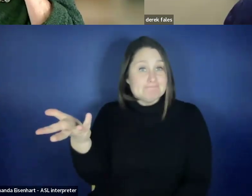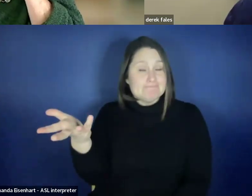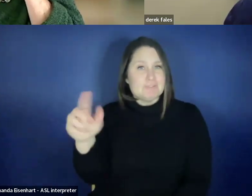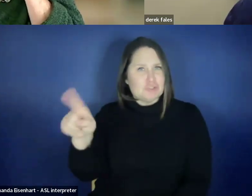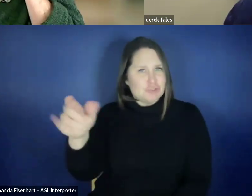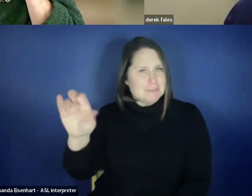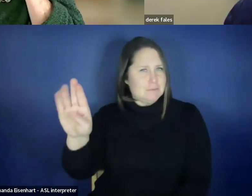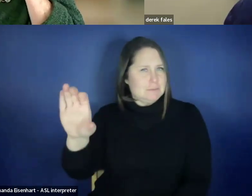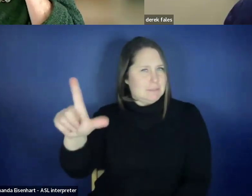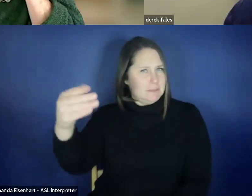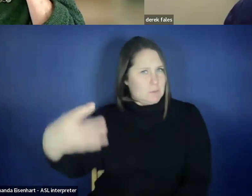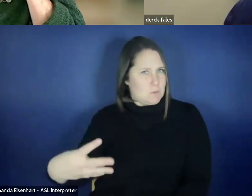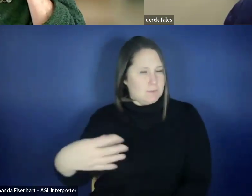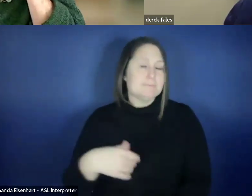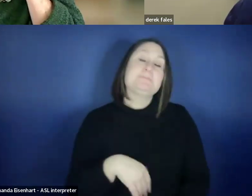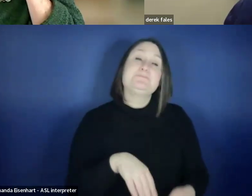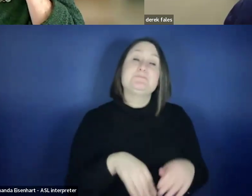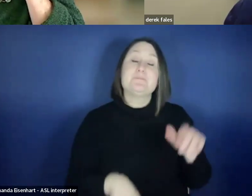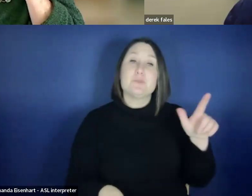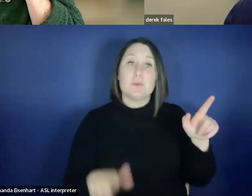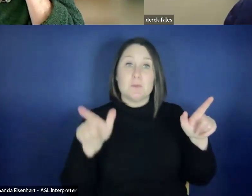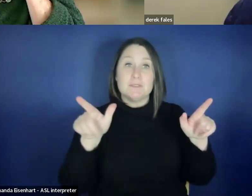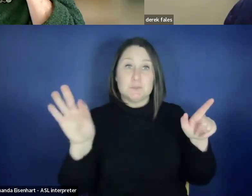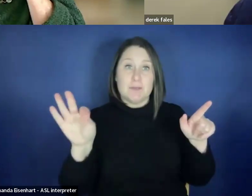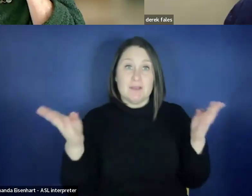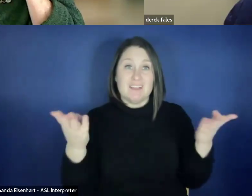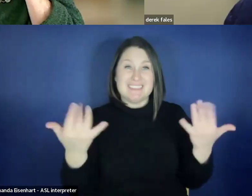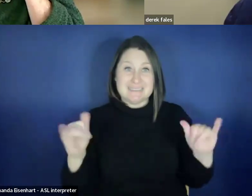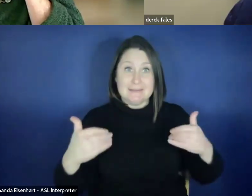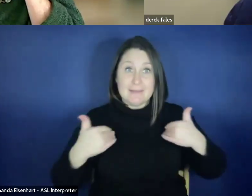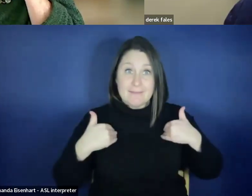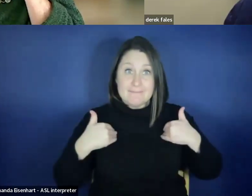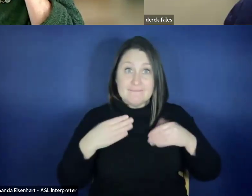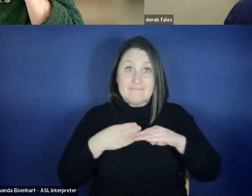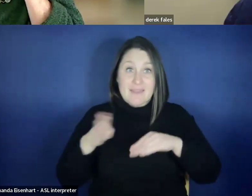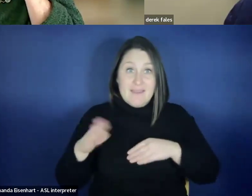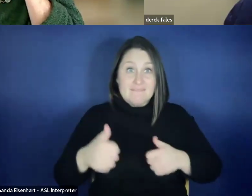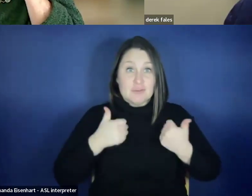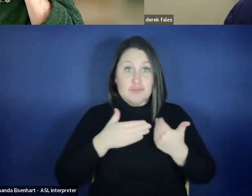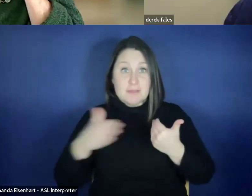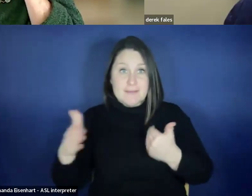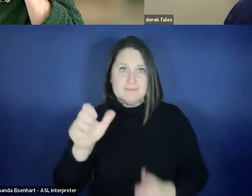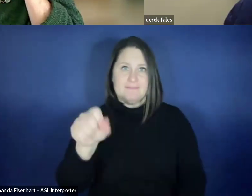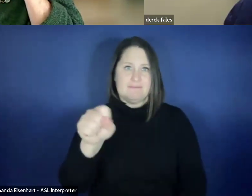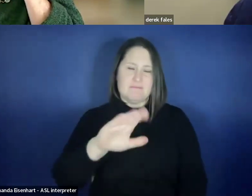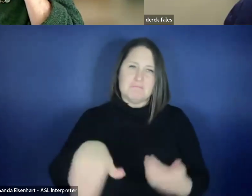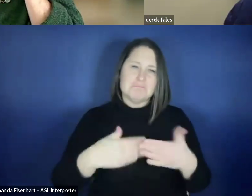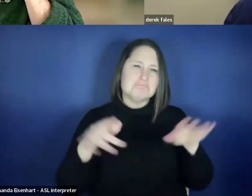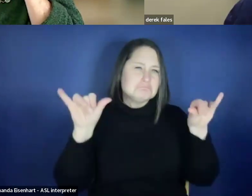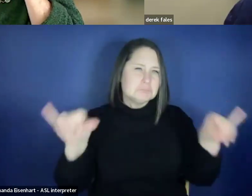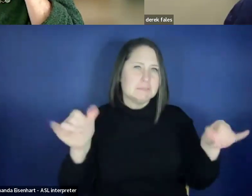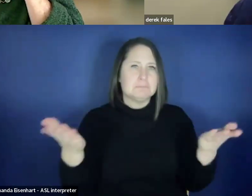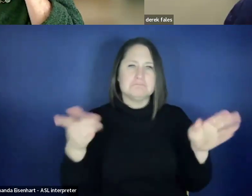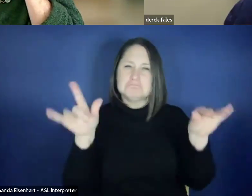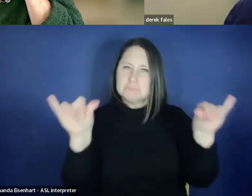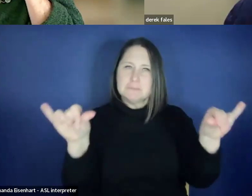Section 21 and 29 waiver services still exist following the lifespan rollout? Yes, they will. All the same services in